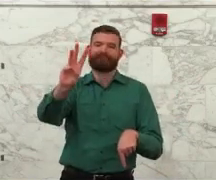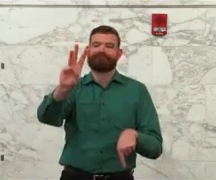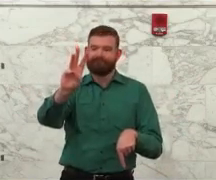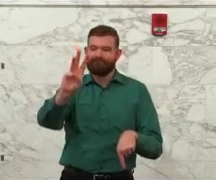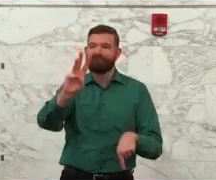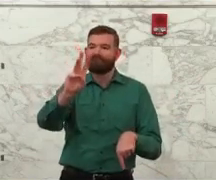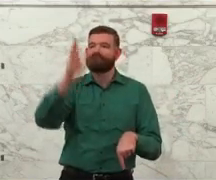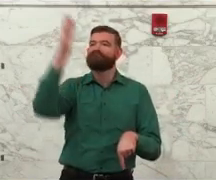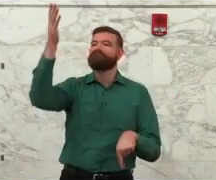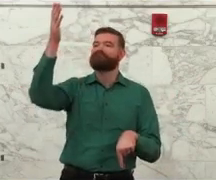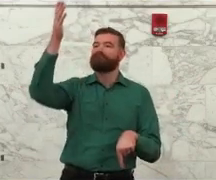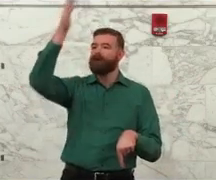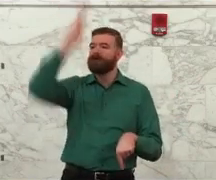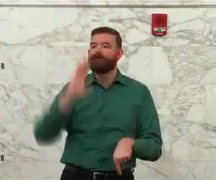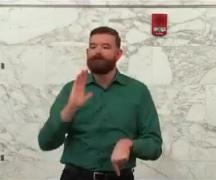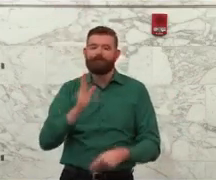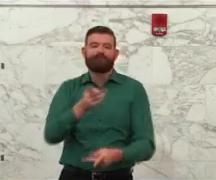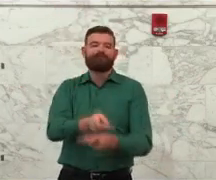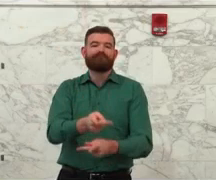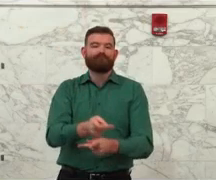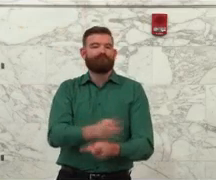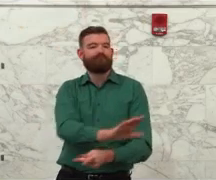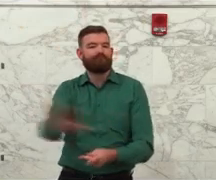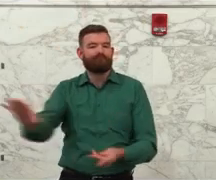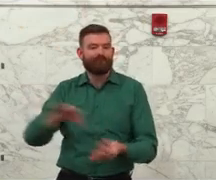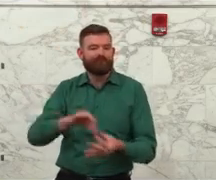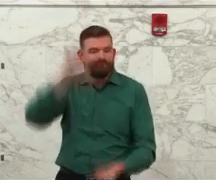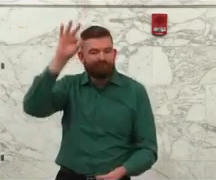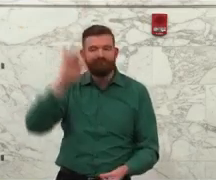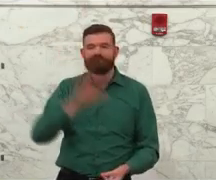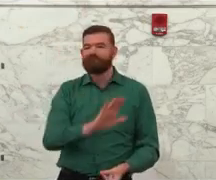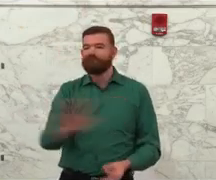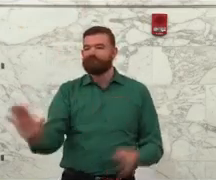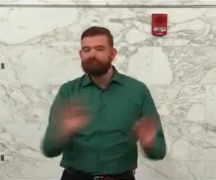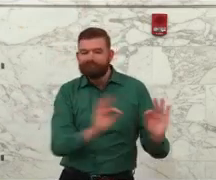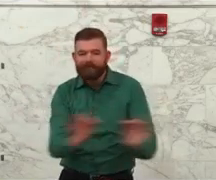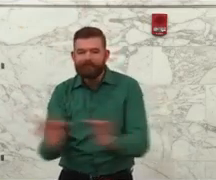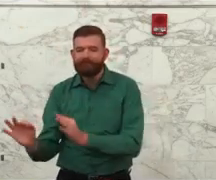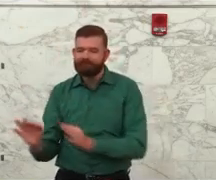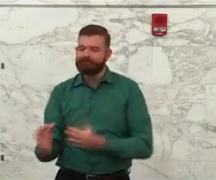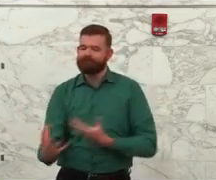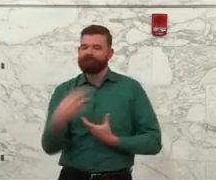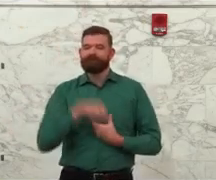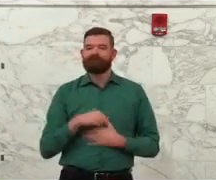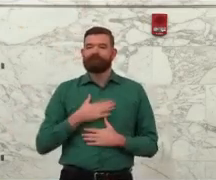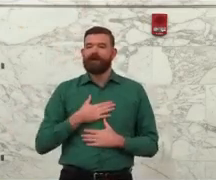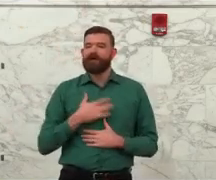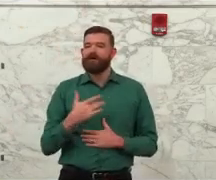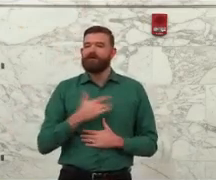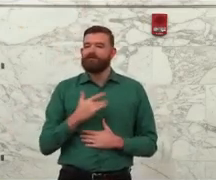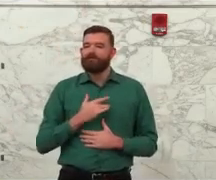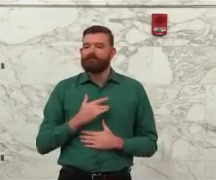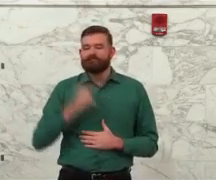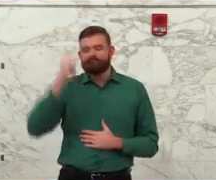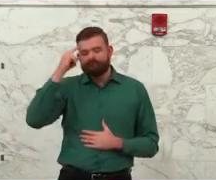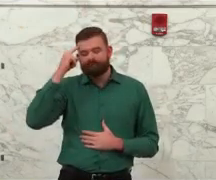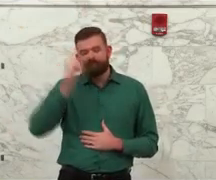memories and their families in our prayers, and please join us in that regard. Again, Judy will have